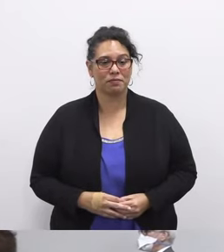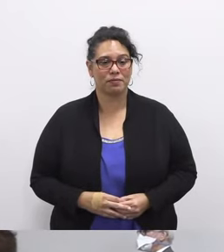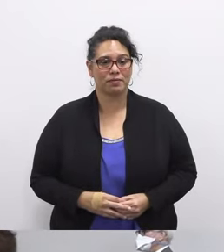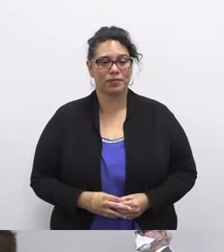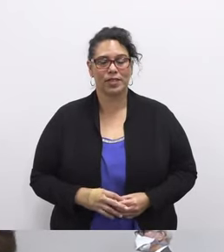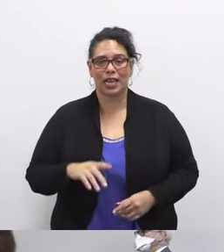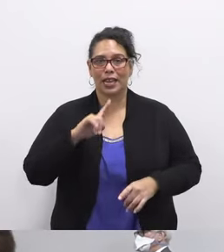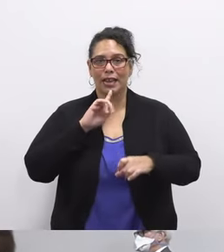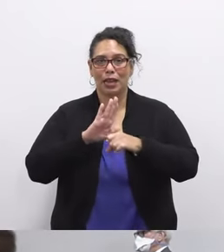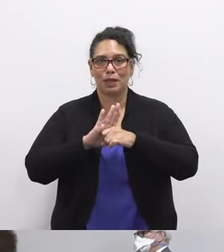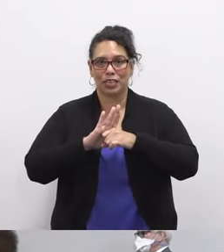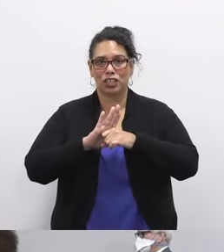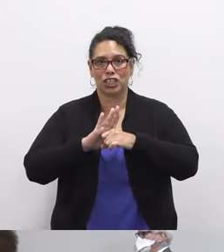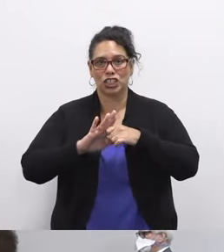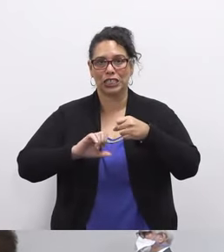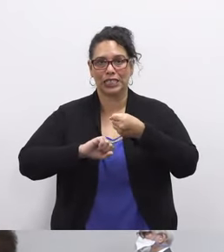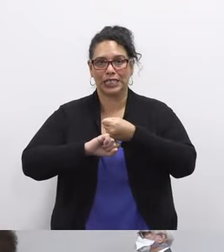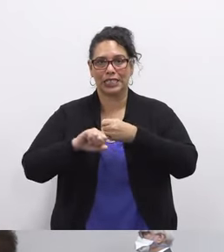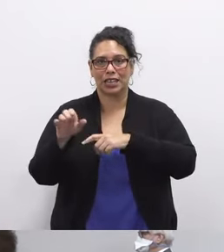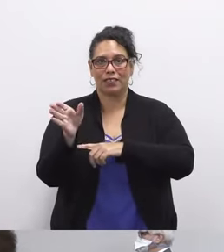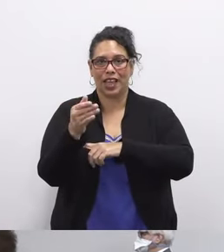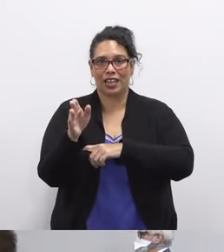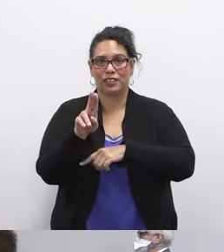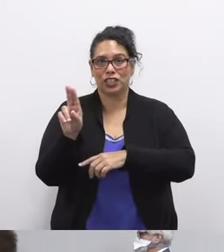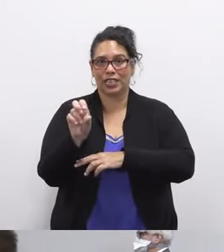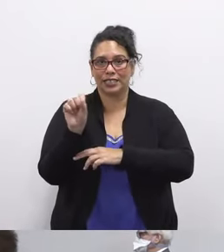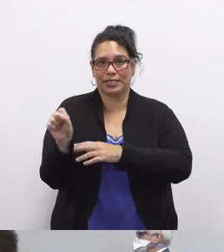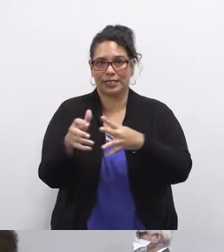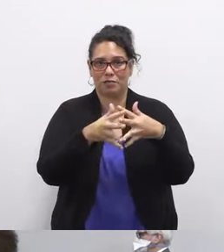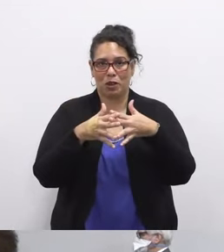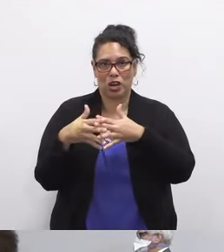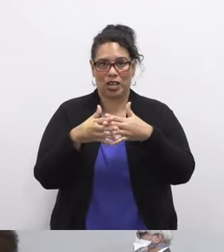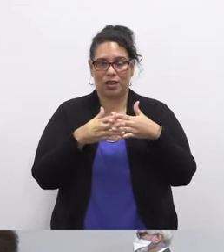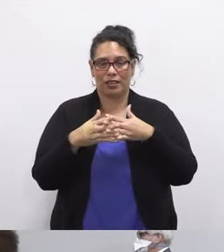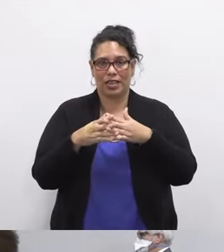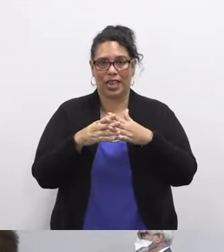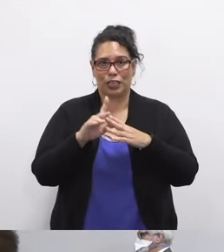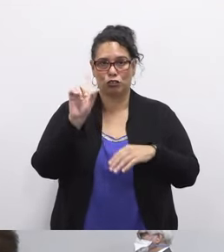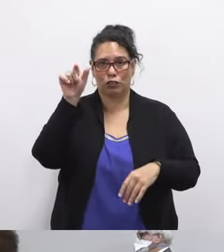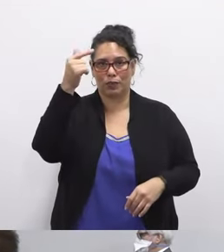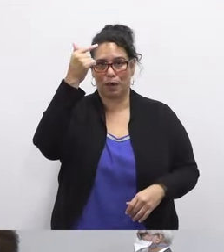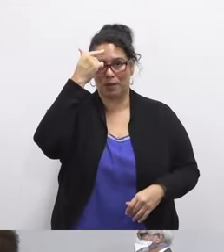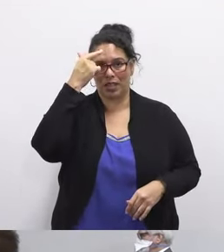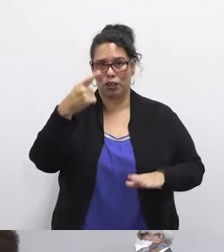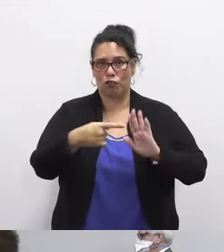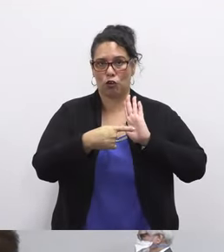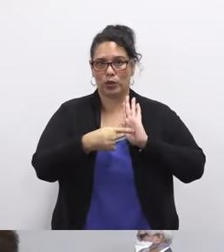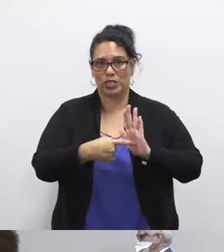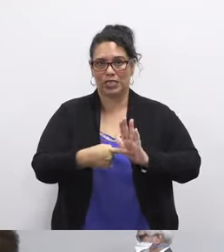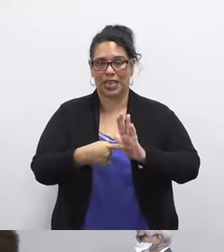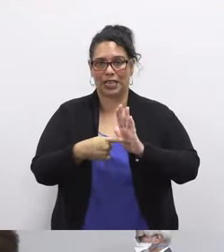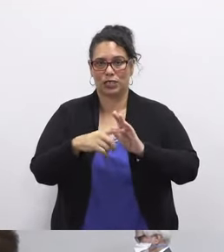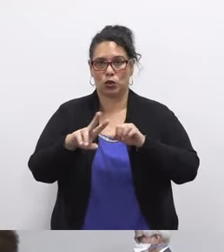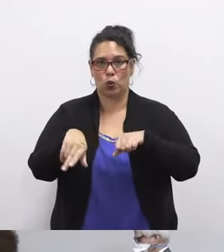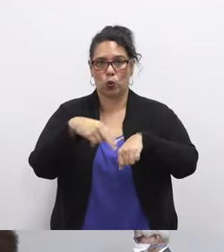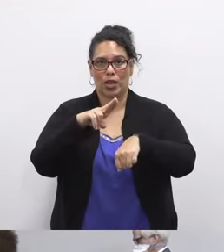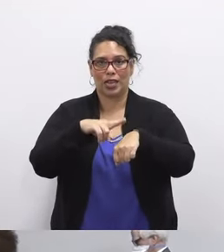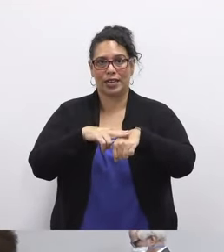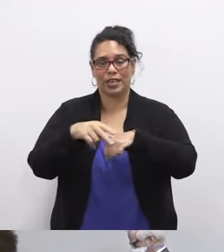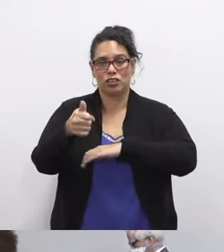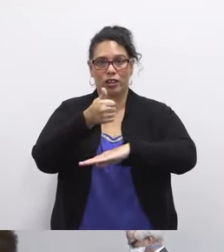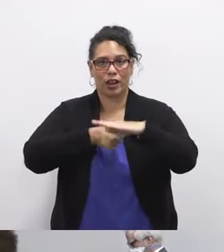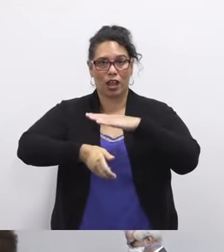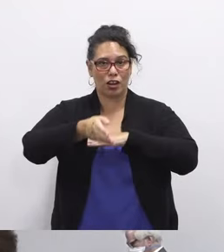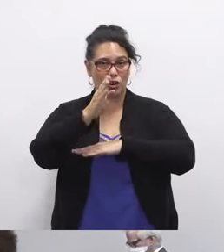I pledge allegiance to the flag of the United States of America and to the republic for which it stands,